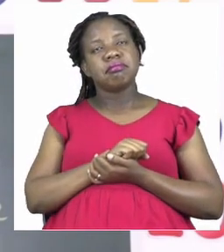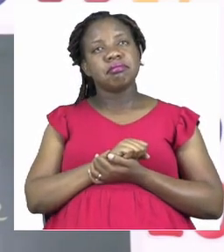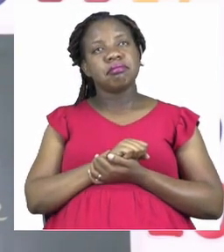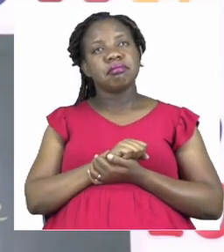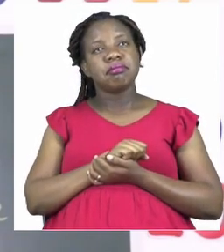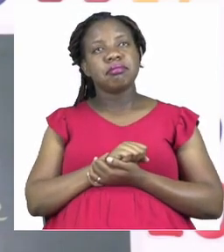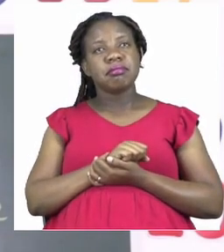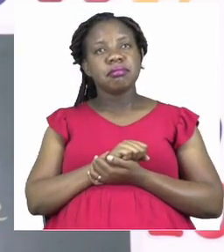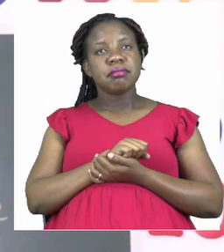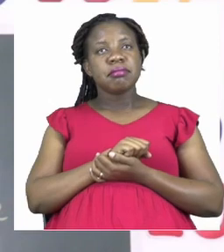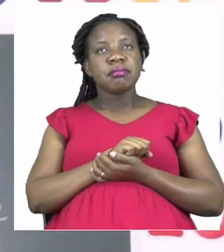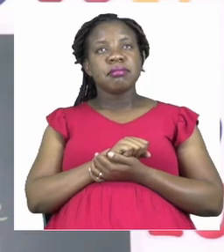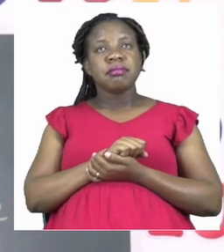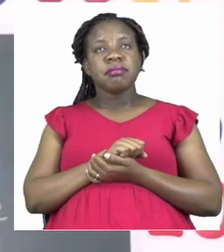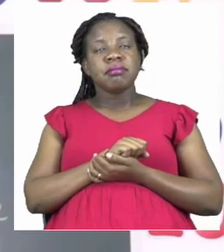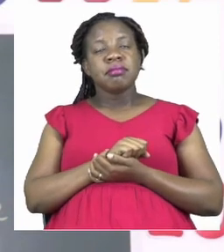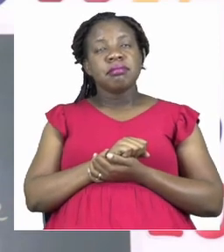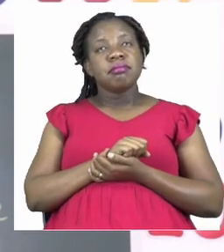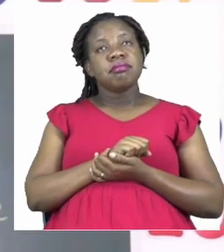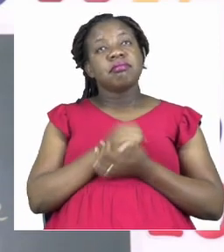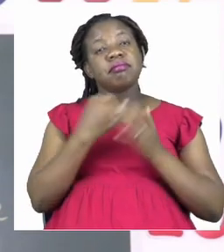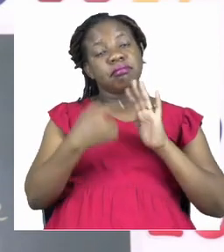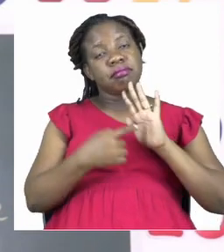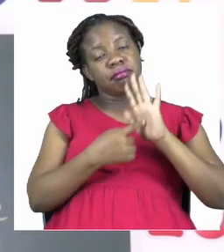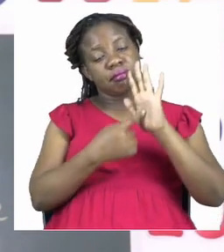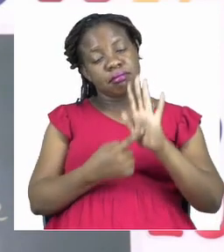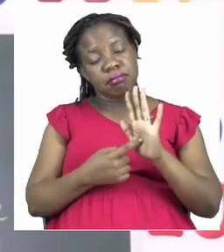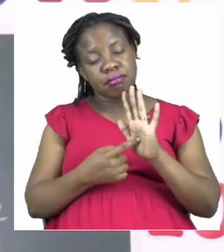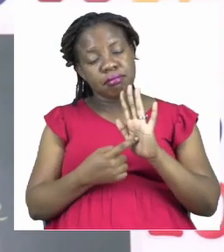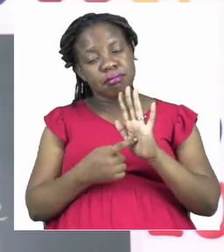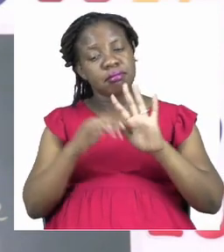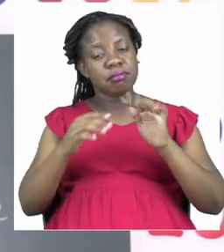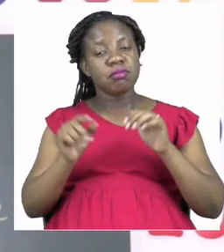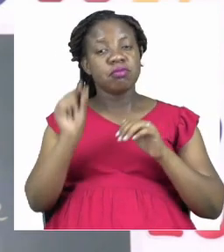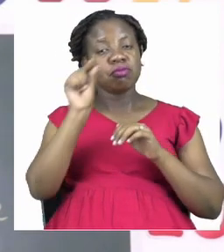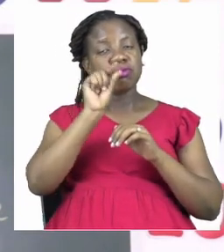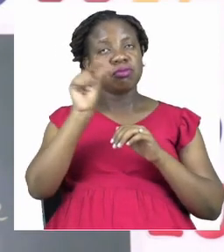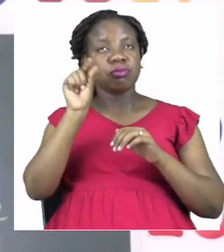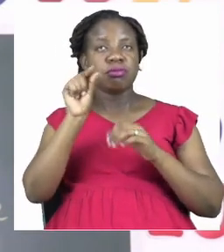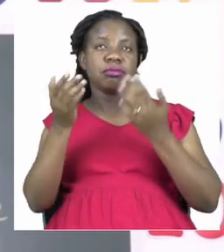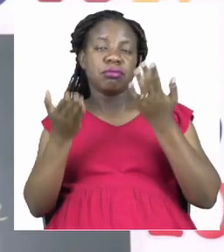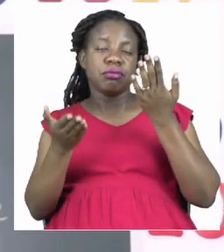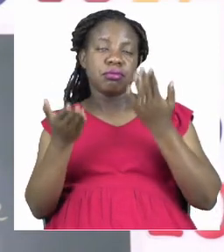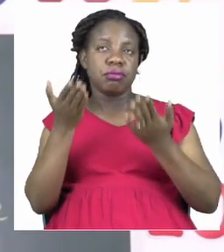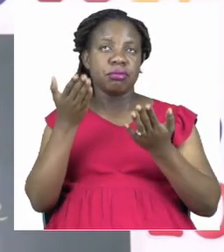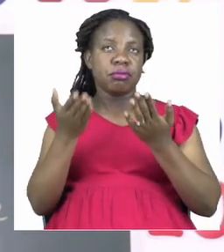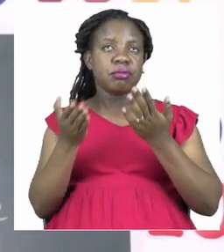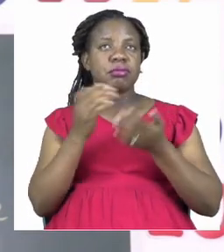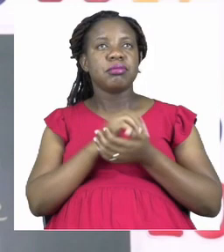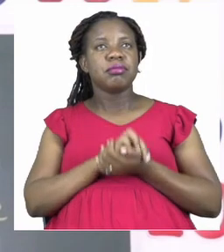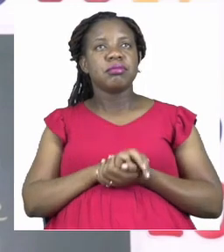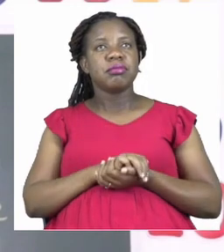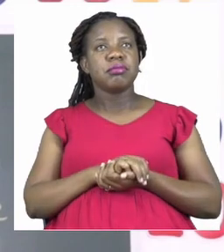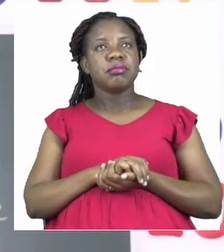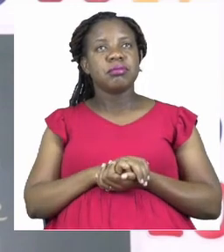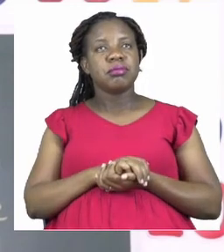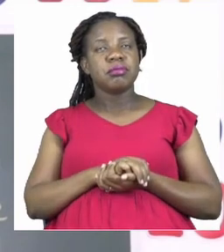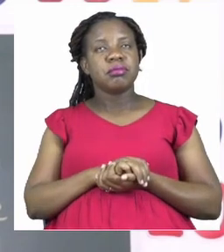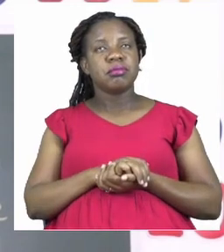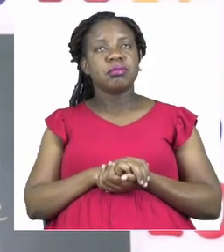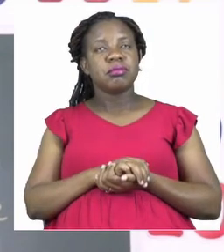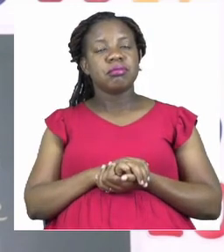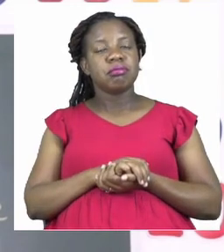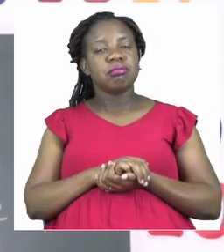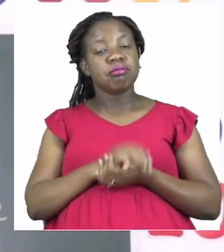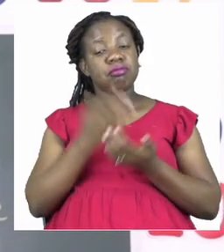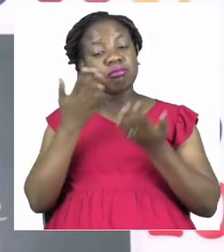comparisons and comparing words. So take your time with this one. Compare the two animals